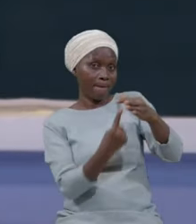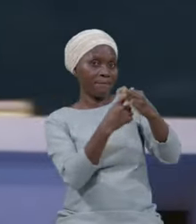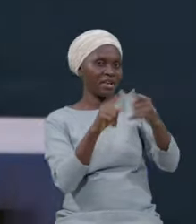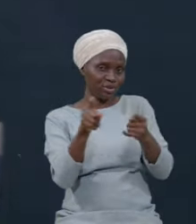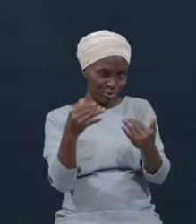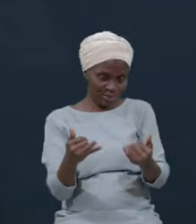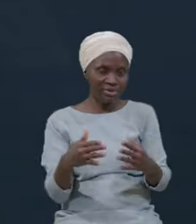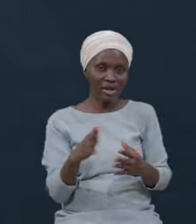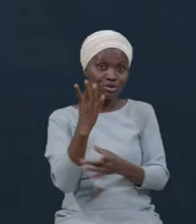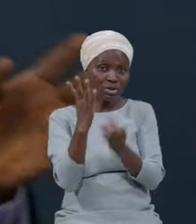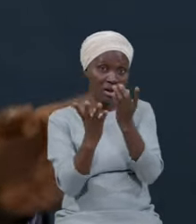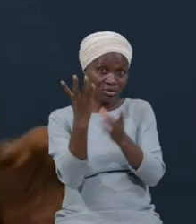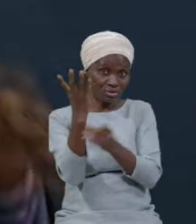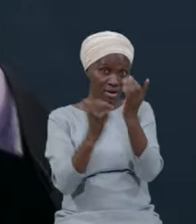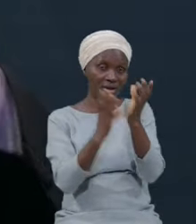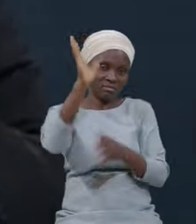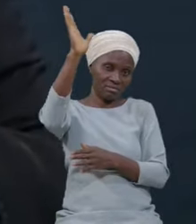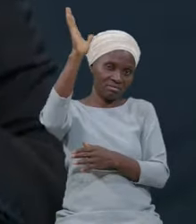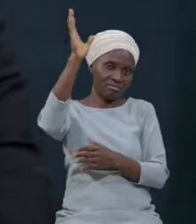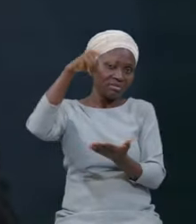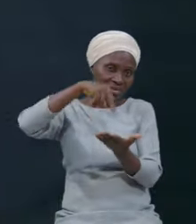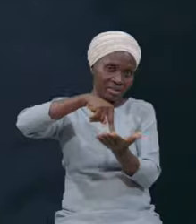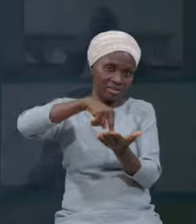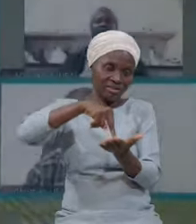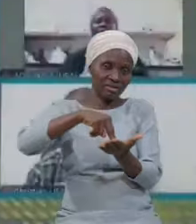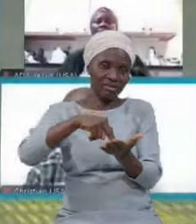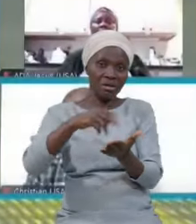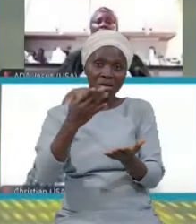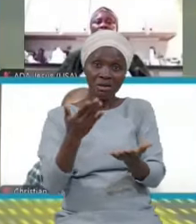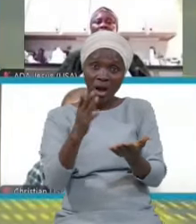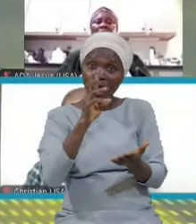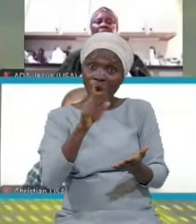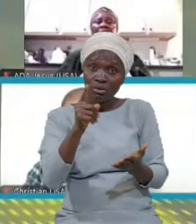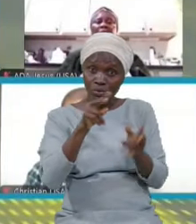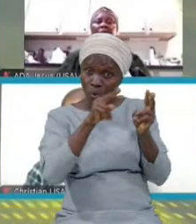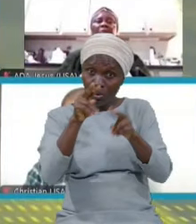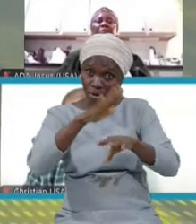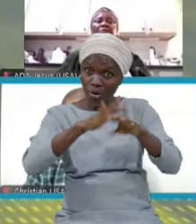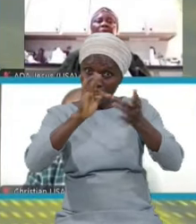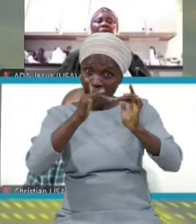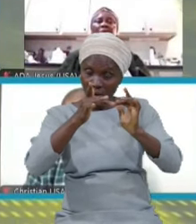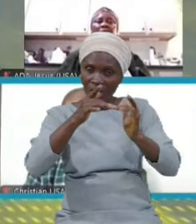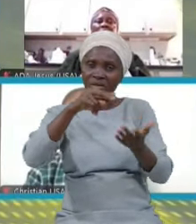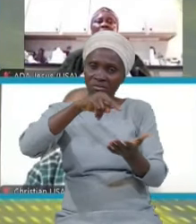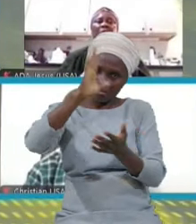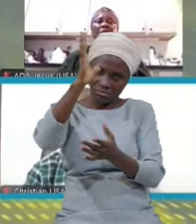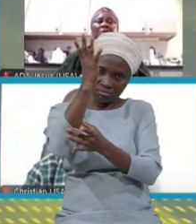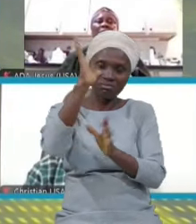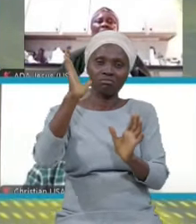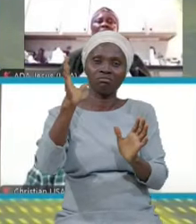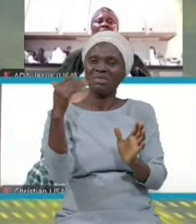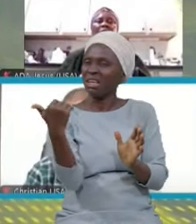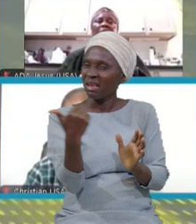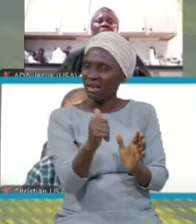up. In wherever you are online, wherever you are, any nation of the world, any congregation in any